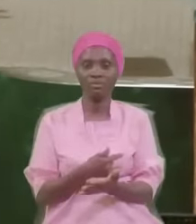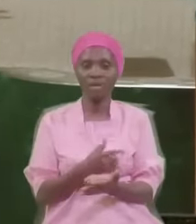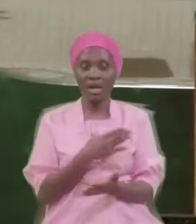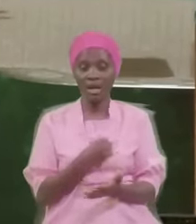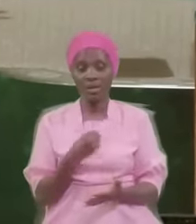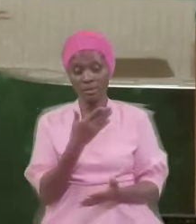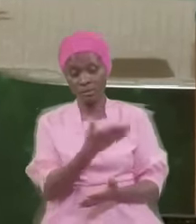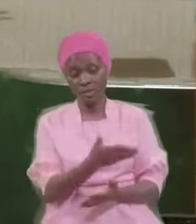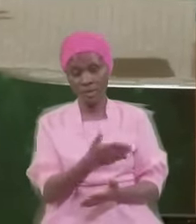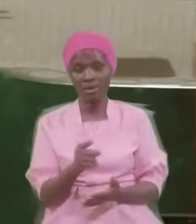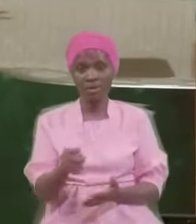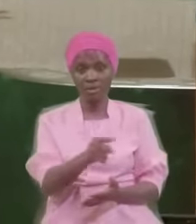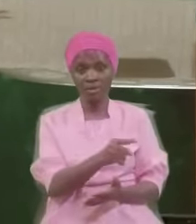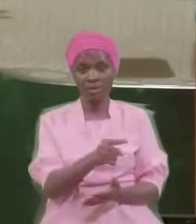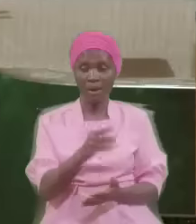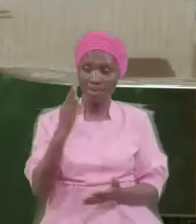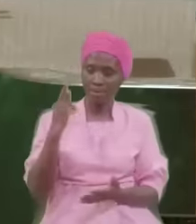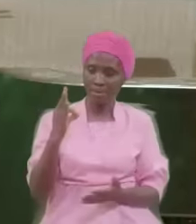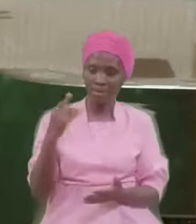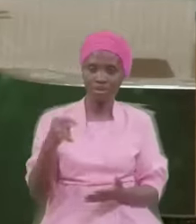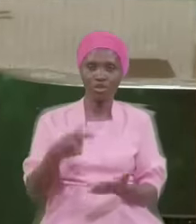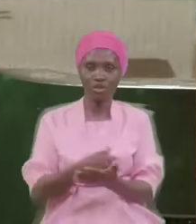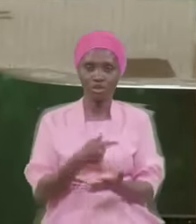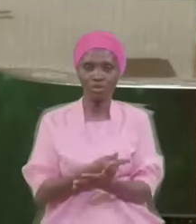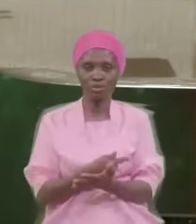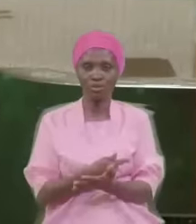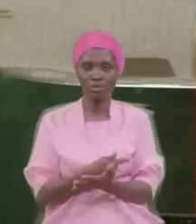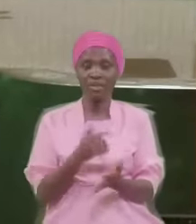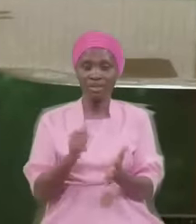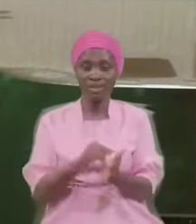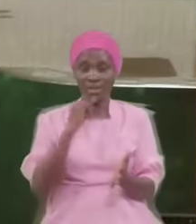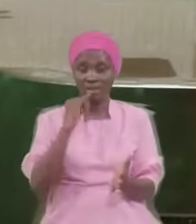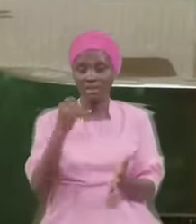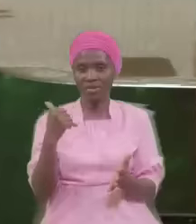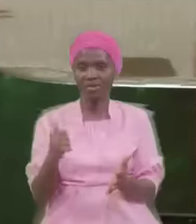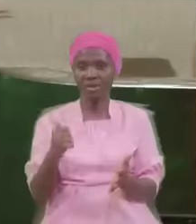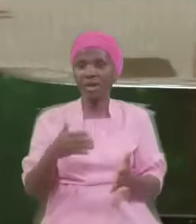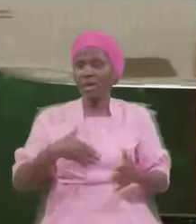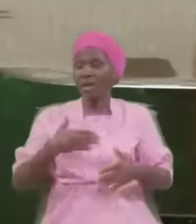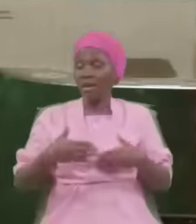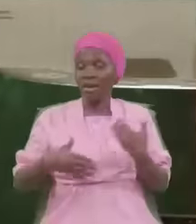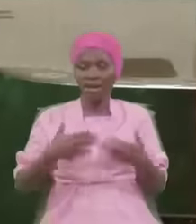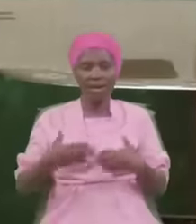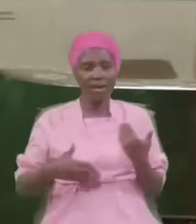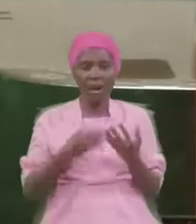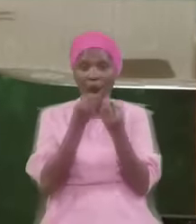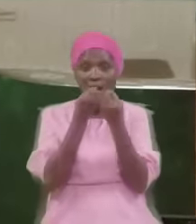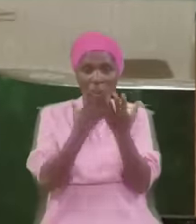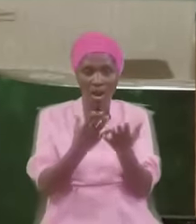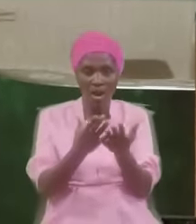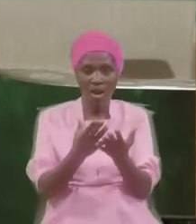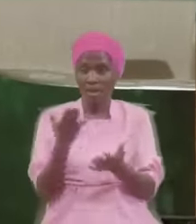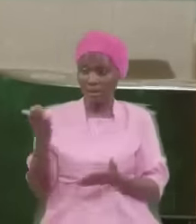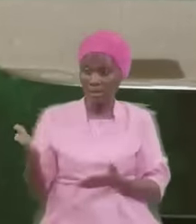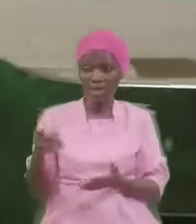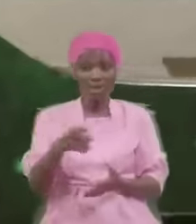there they preached the gospel, glad tidings. And there they preached the